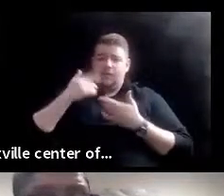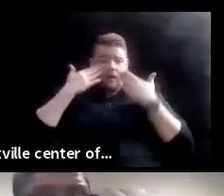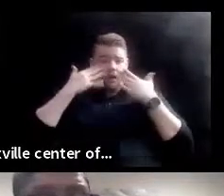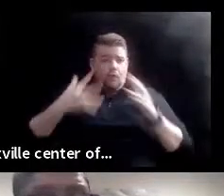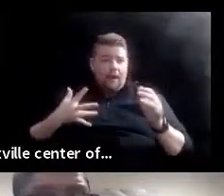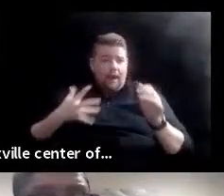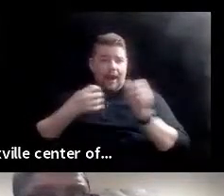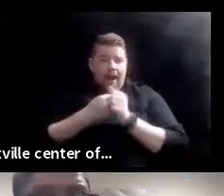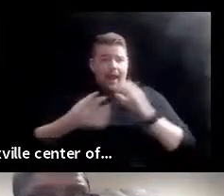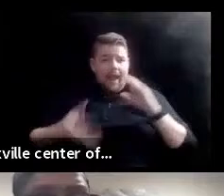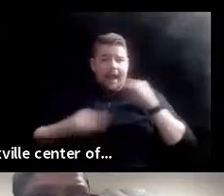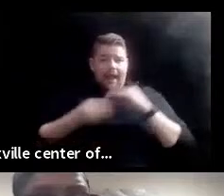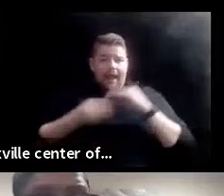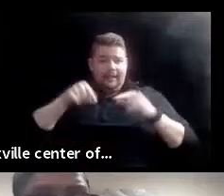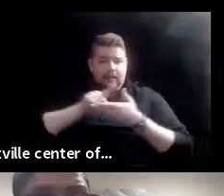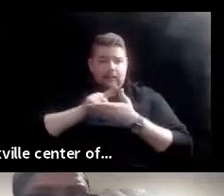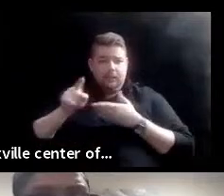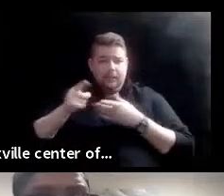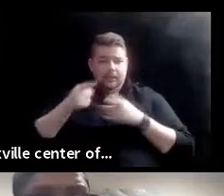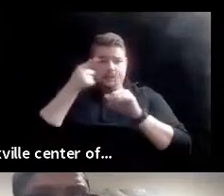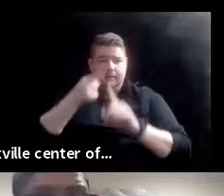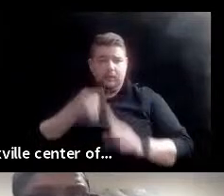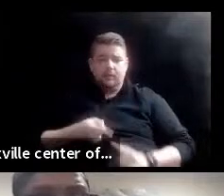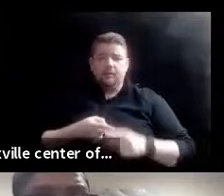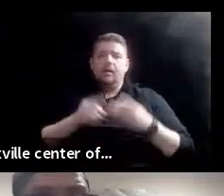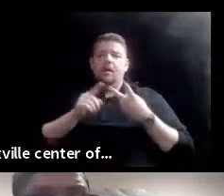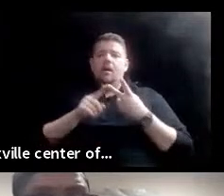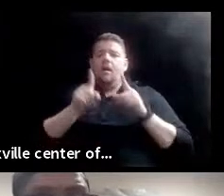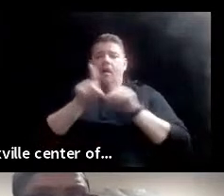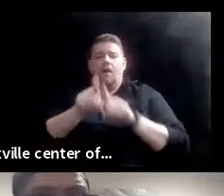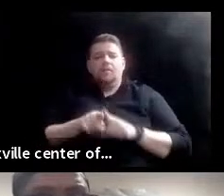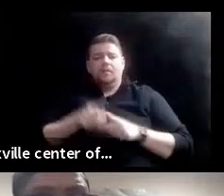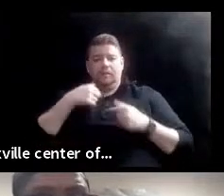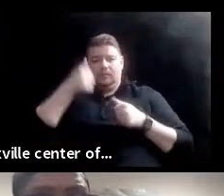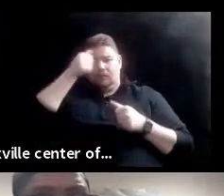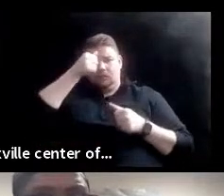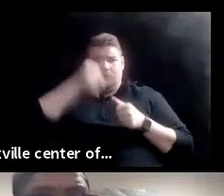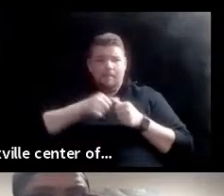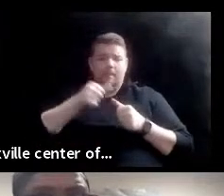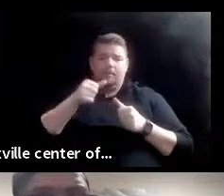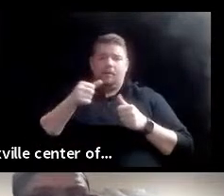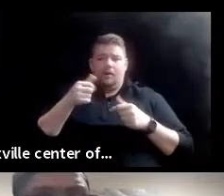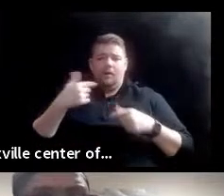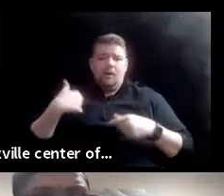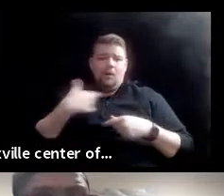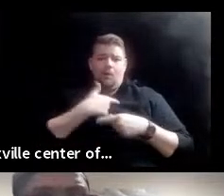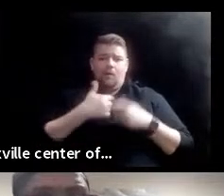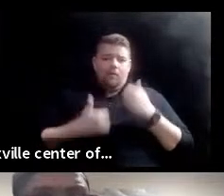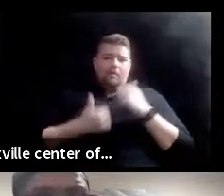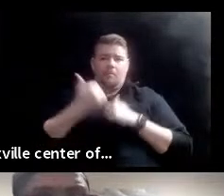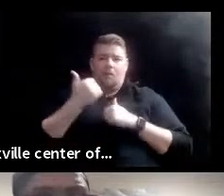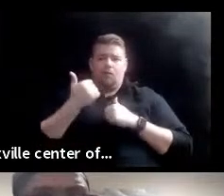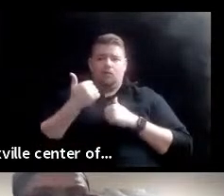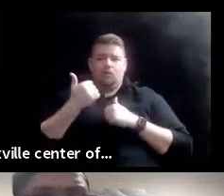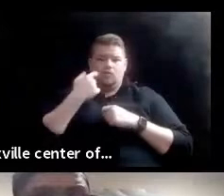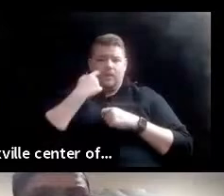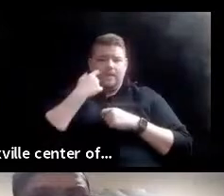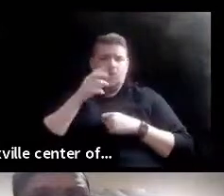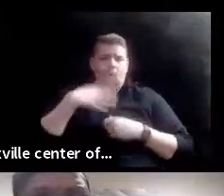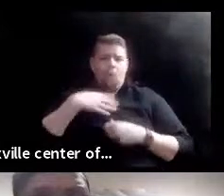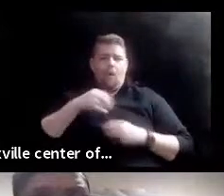add in this week's benchmarks. And then I guess just keep it in mind, I think that we all got the most recent White House task force